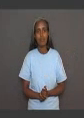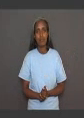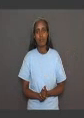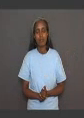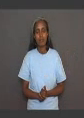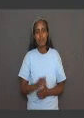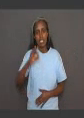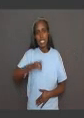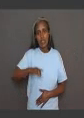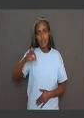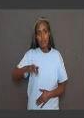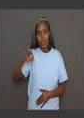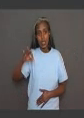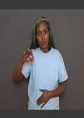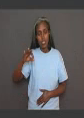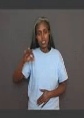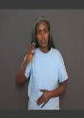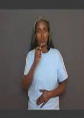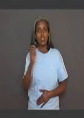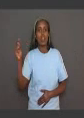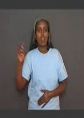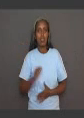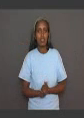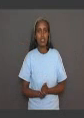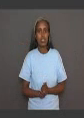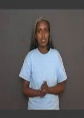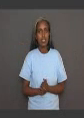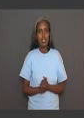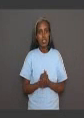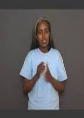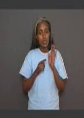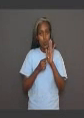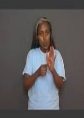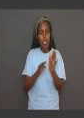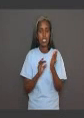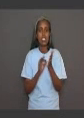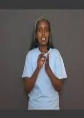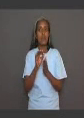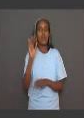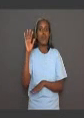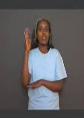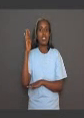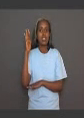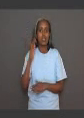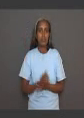The frequency is on the right, showing the number of trees.